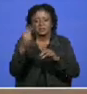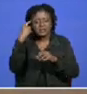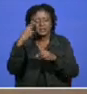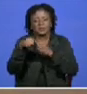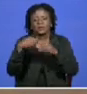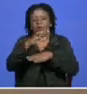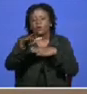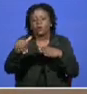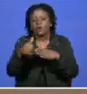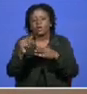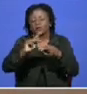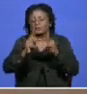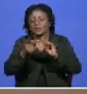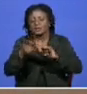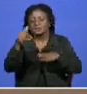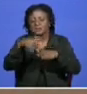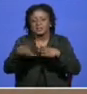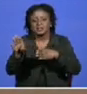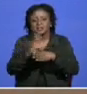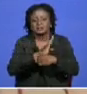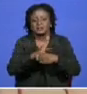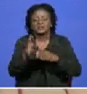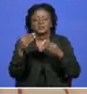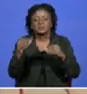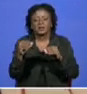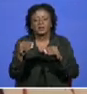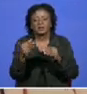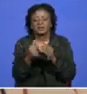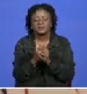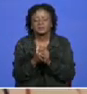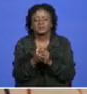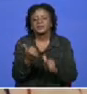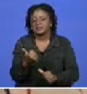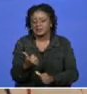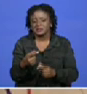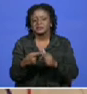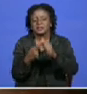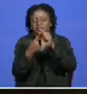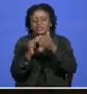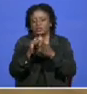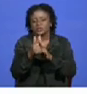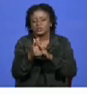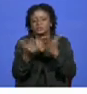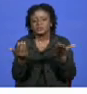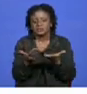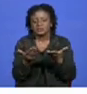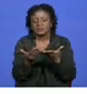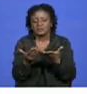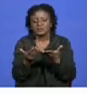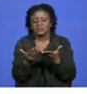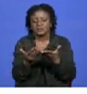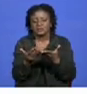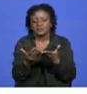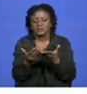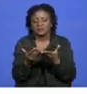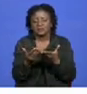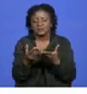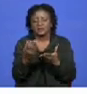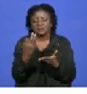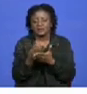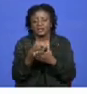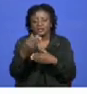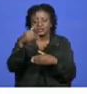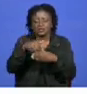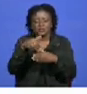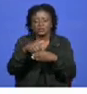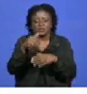business market, especially those in outer communities. When we address financial inclusion in the Bahamas and we